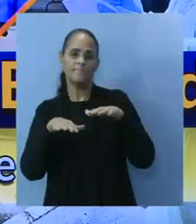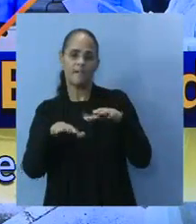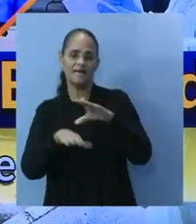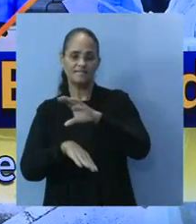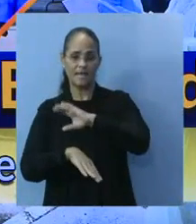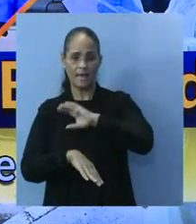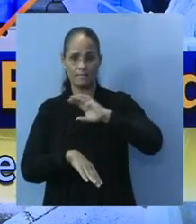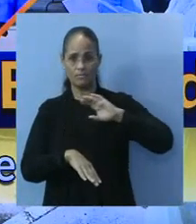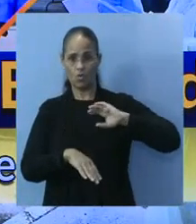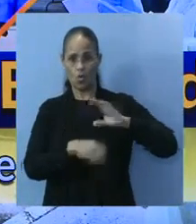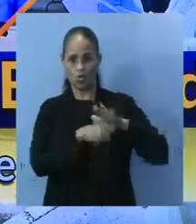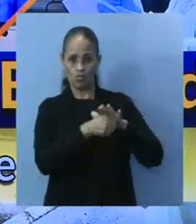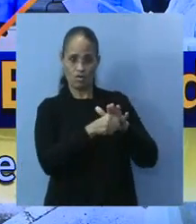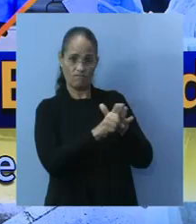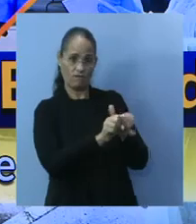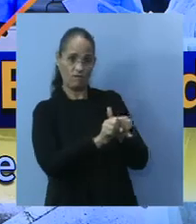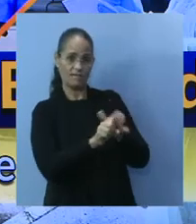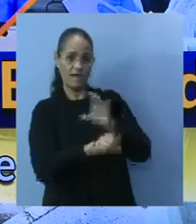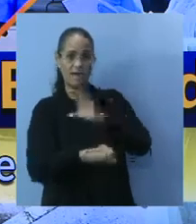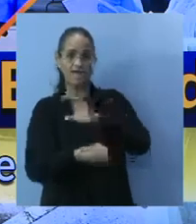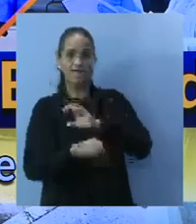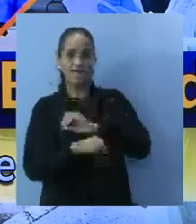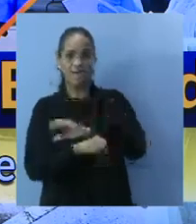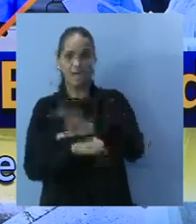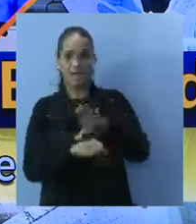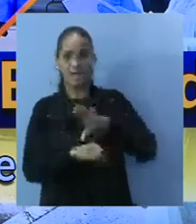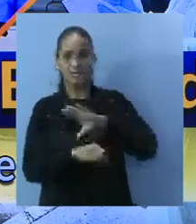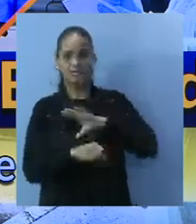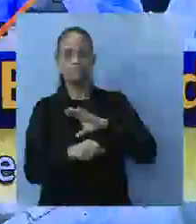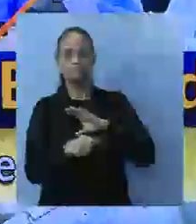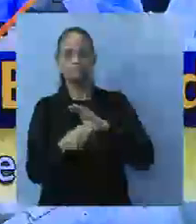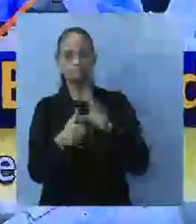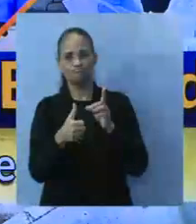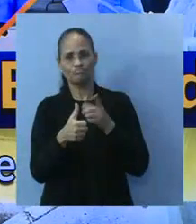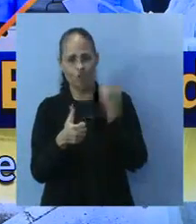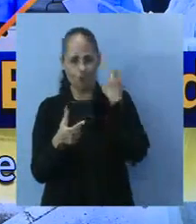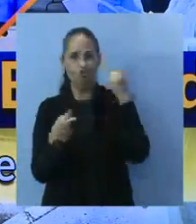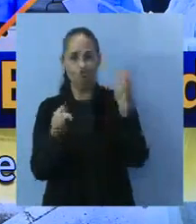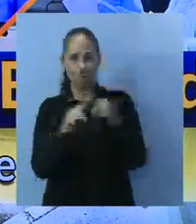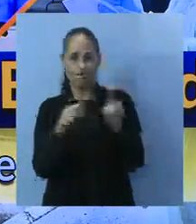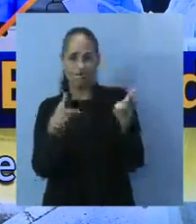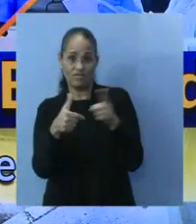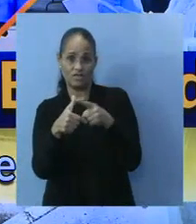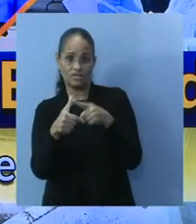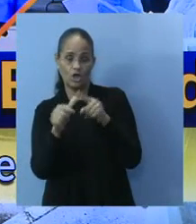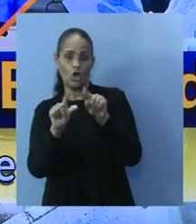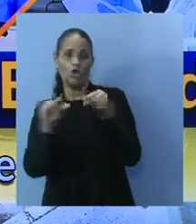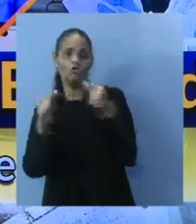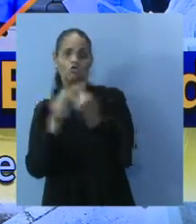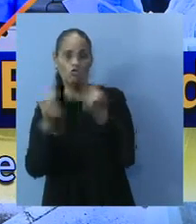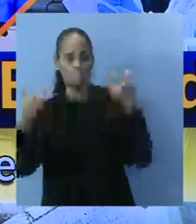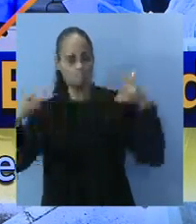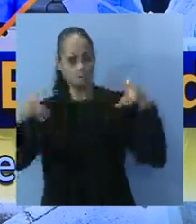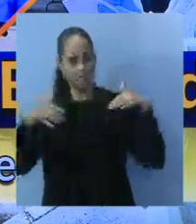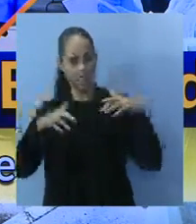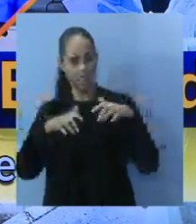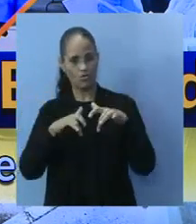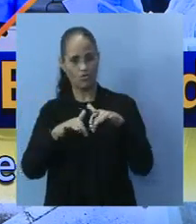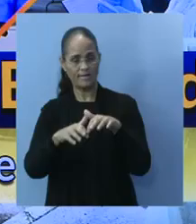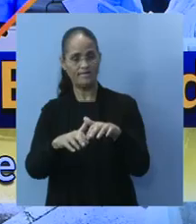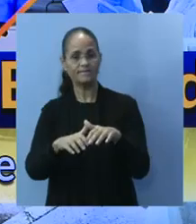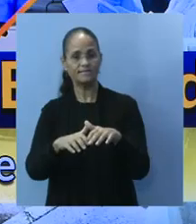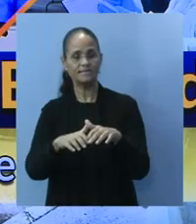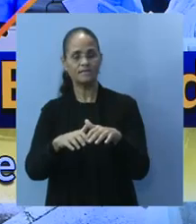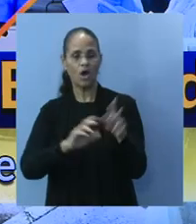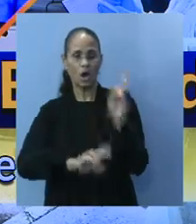the Coronavirus, the Cabinet has agreed to the following. First, group gatherings